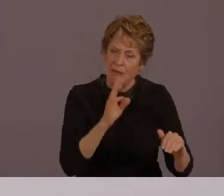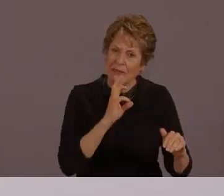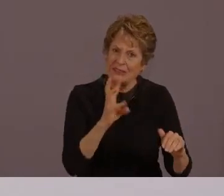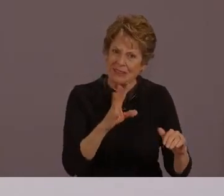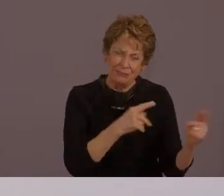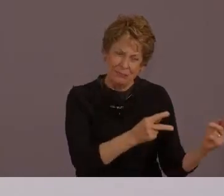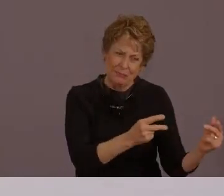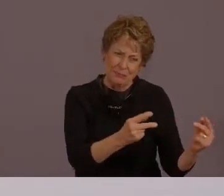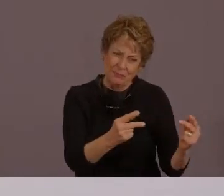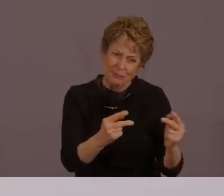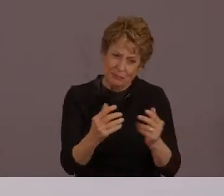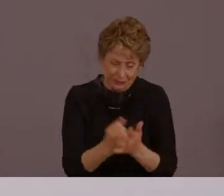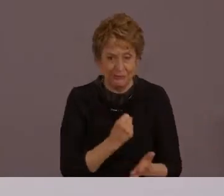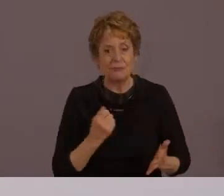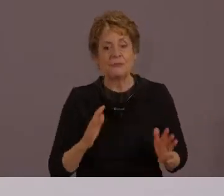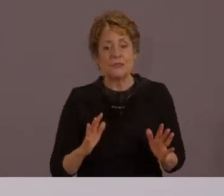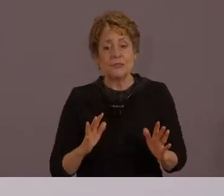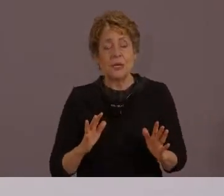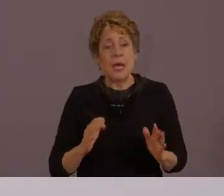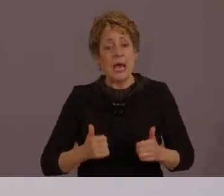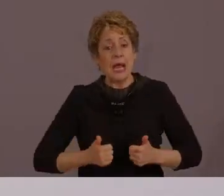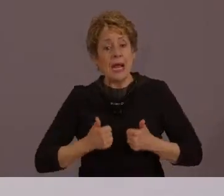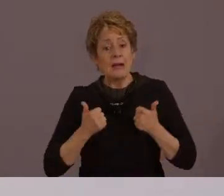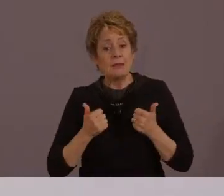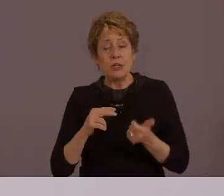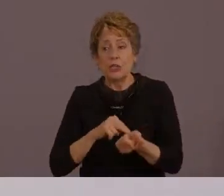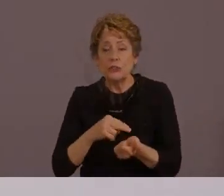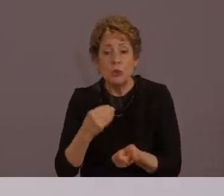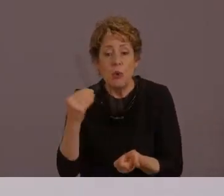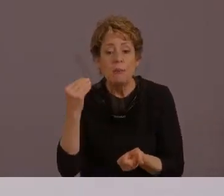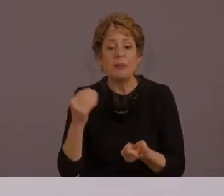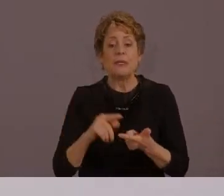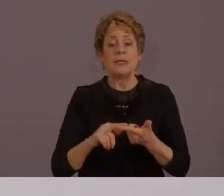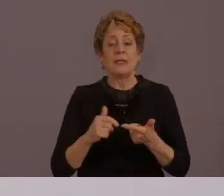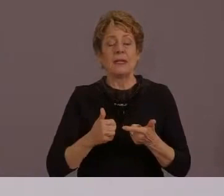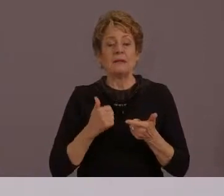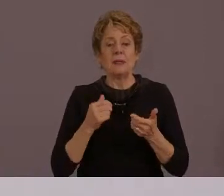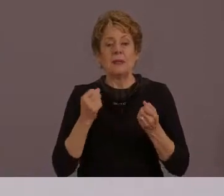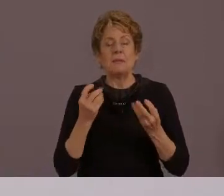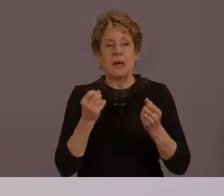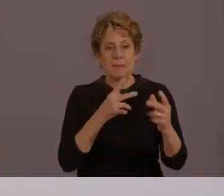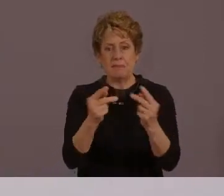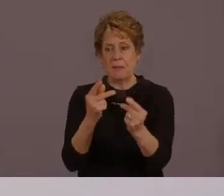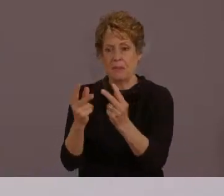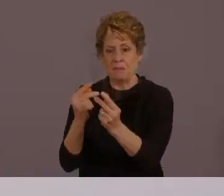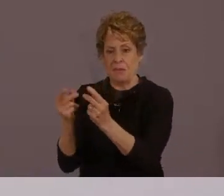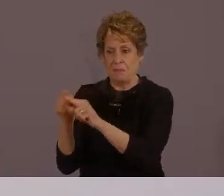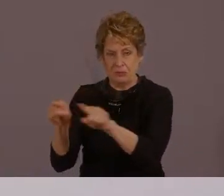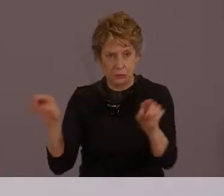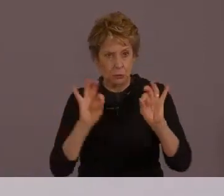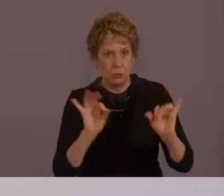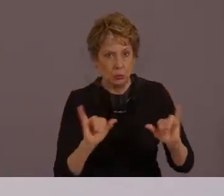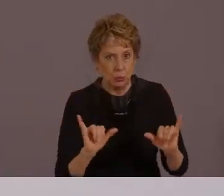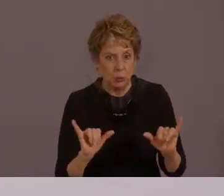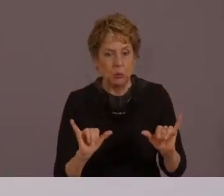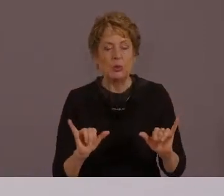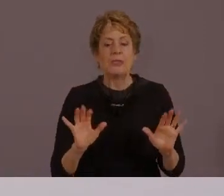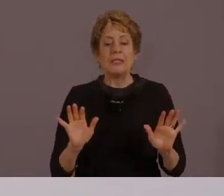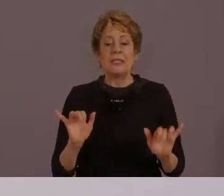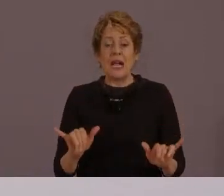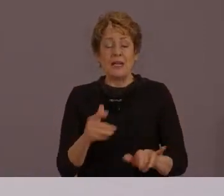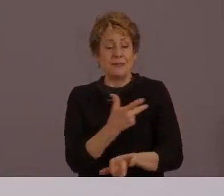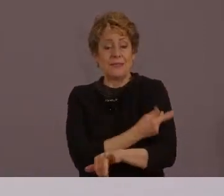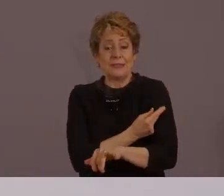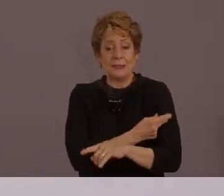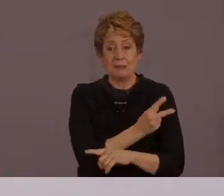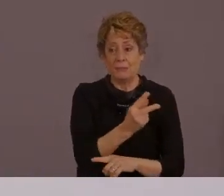that live or work in long-term care facilities. And so we anticipate that to have a significant impact on